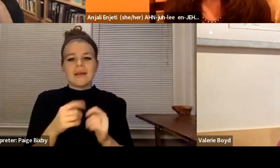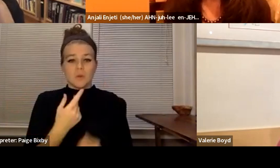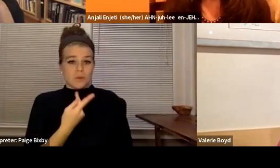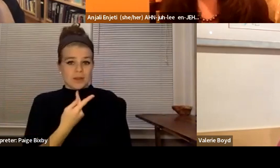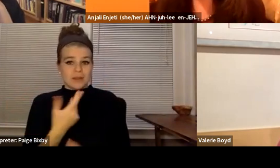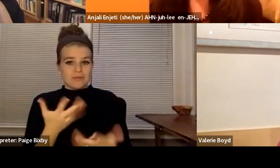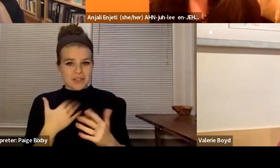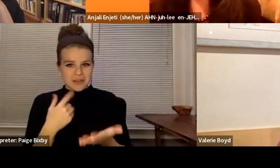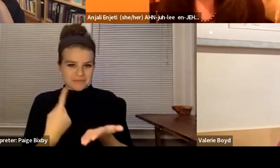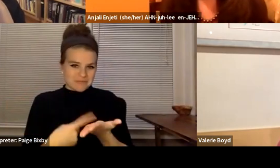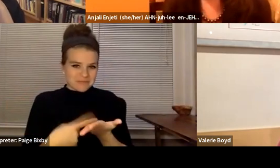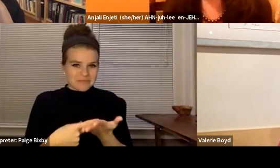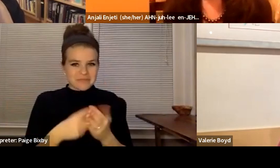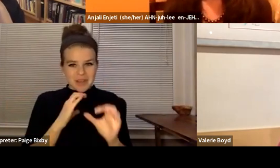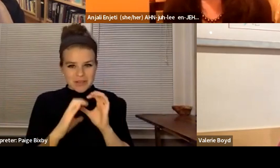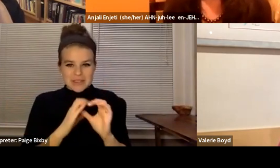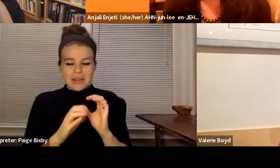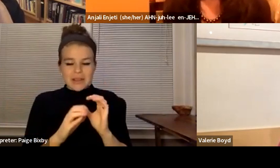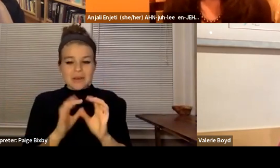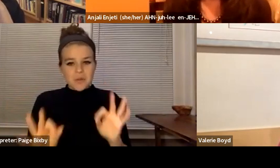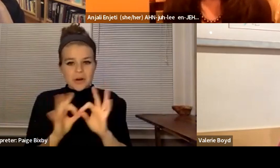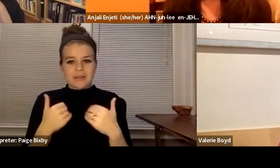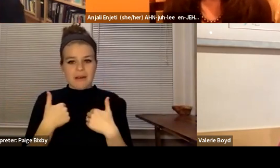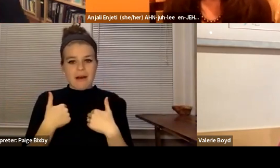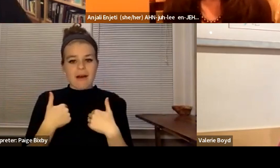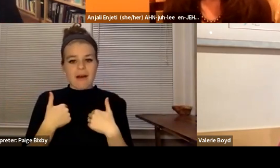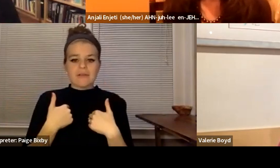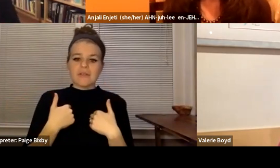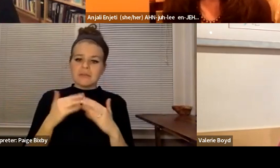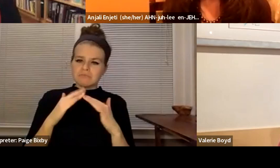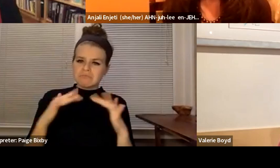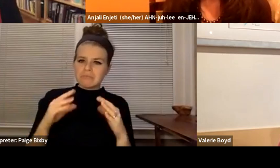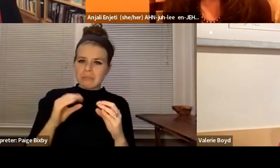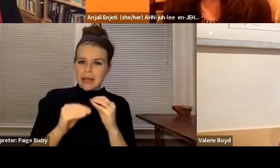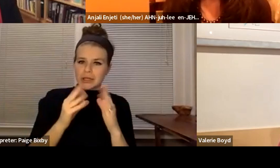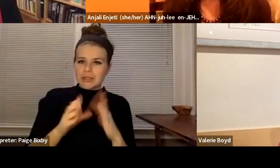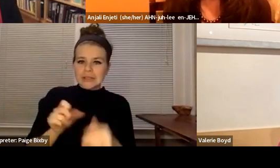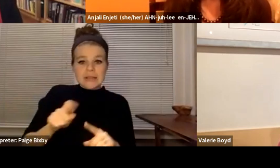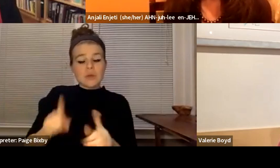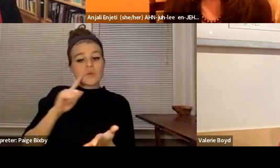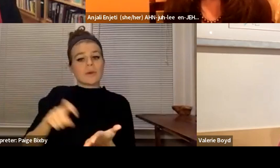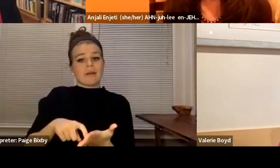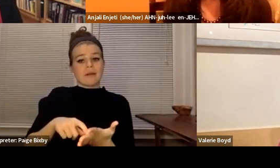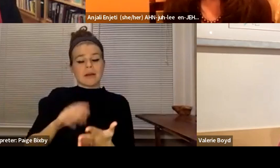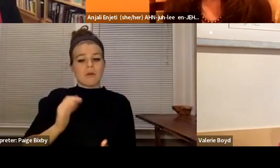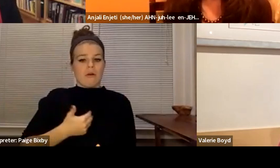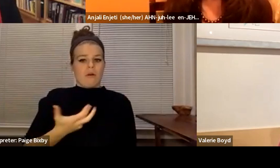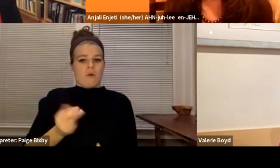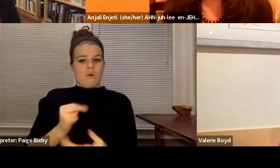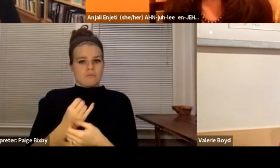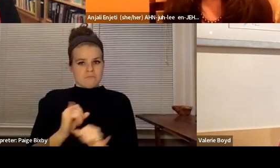again, yeah, it's important to have sort of diverse editors, but also to recognize the agency that we have in, you know,